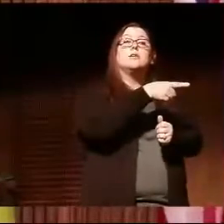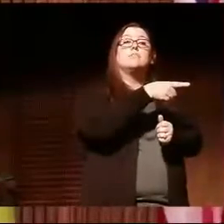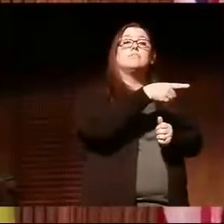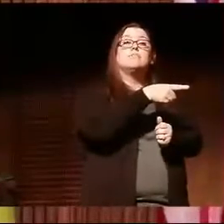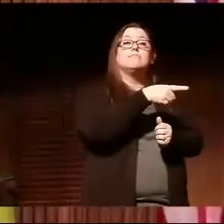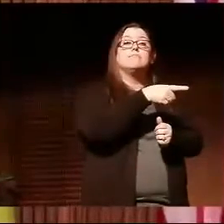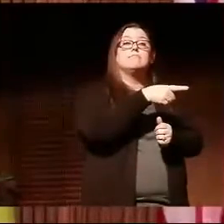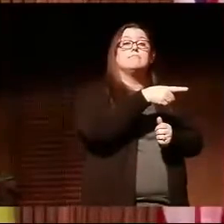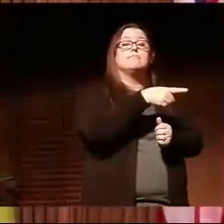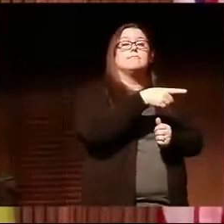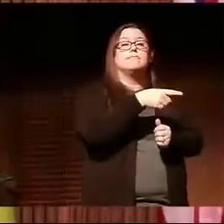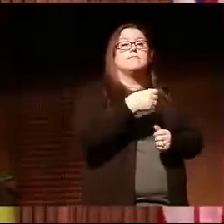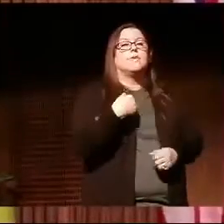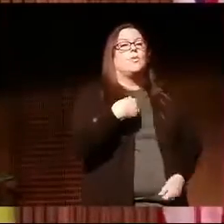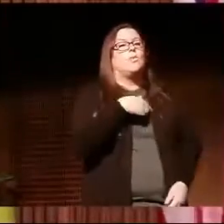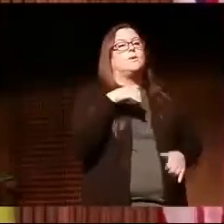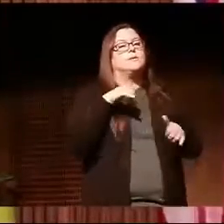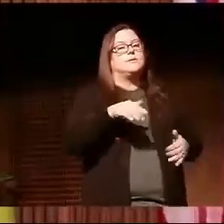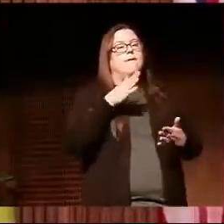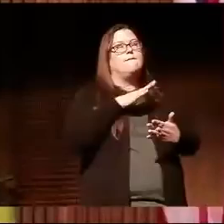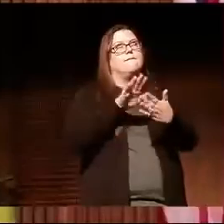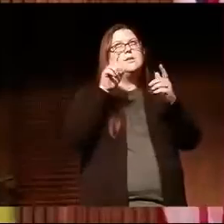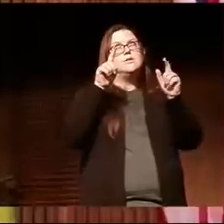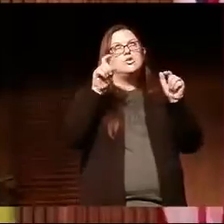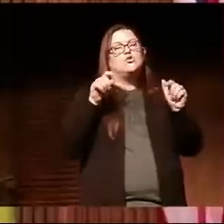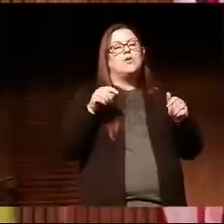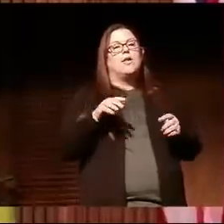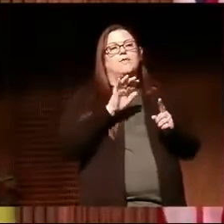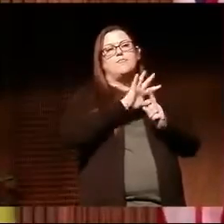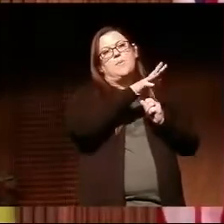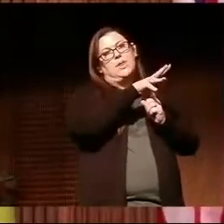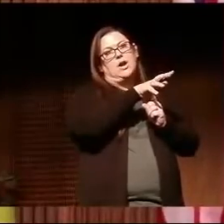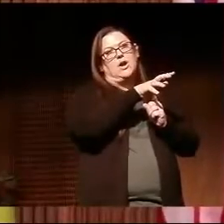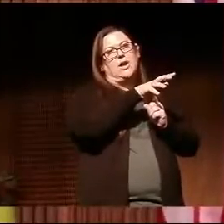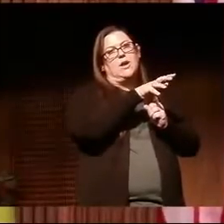We still face the trial of popularity. We still face the trial of unbelief.